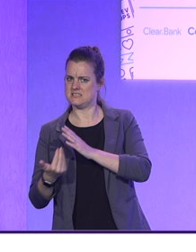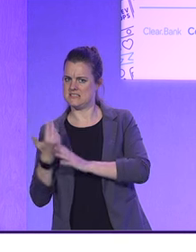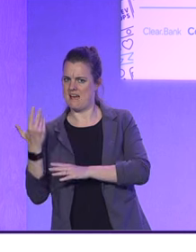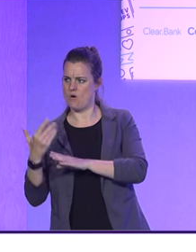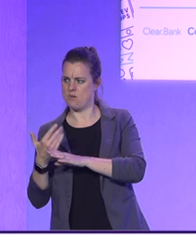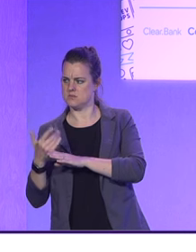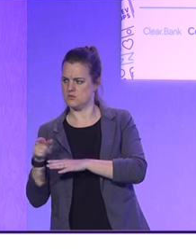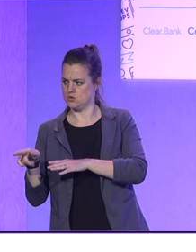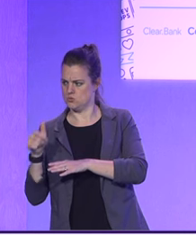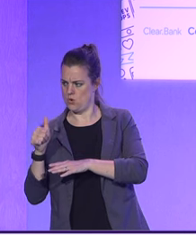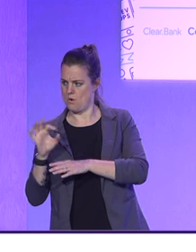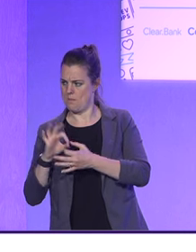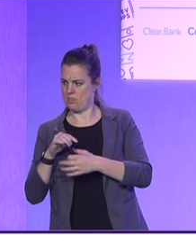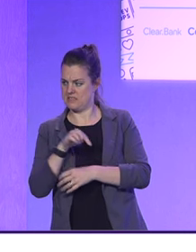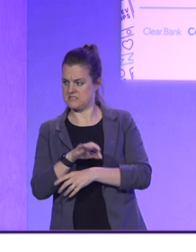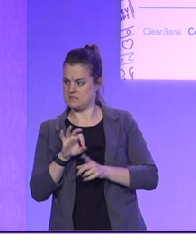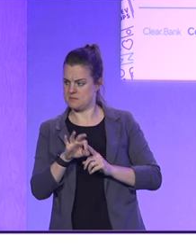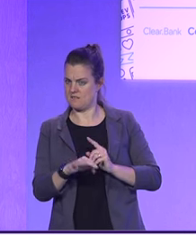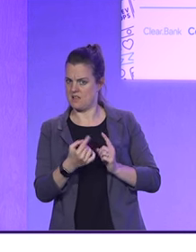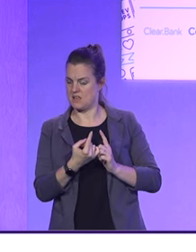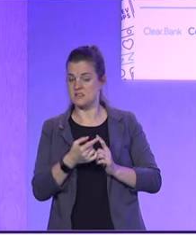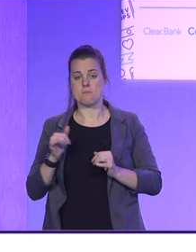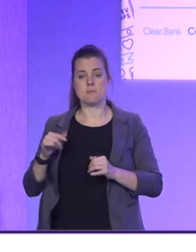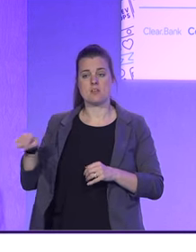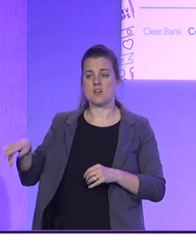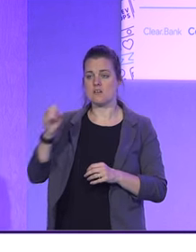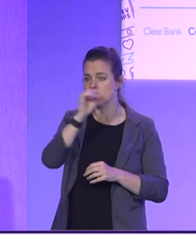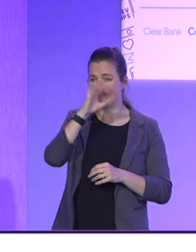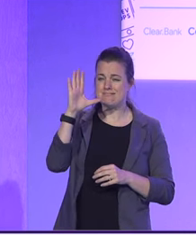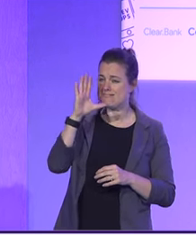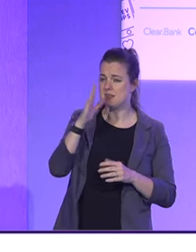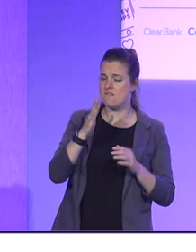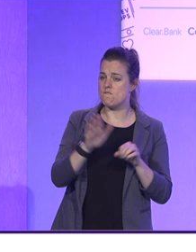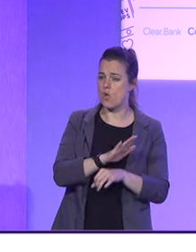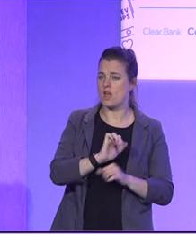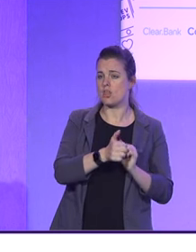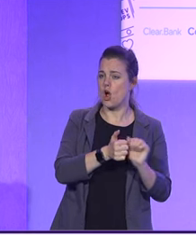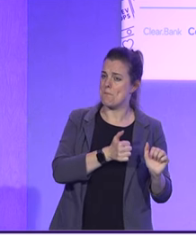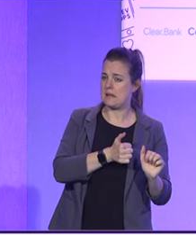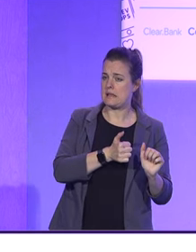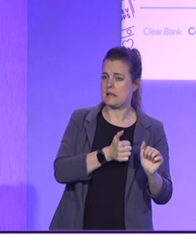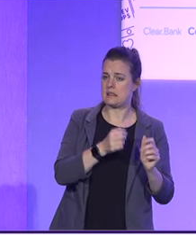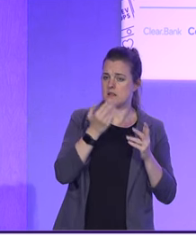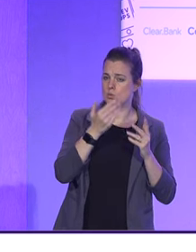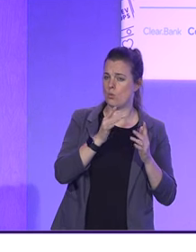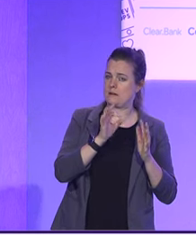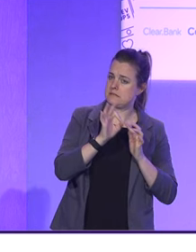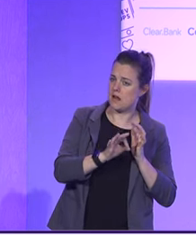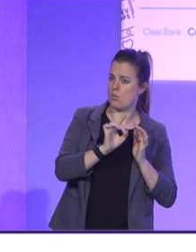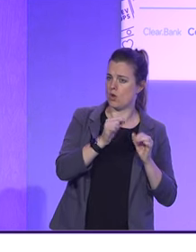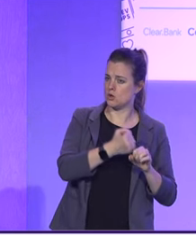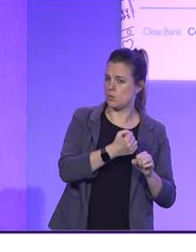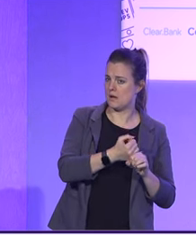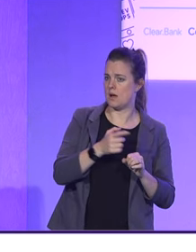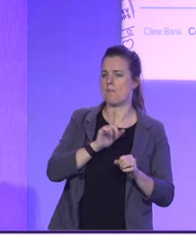specific things about your project, and sometimes, well, they don't automate everything, okay? And the